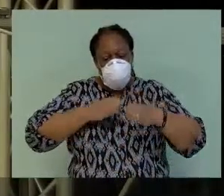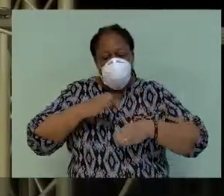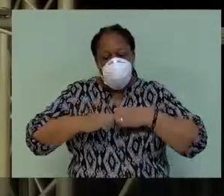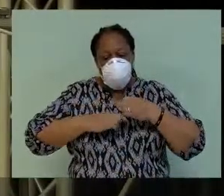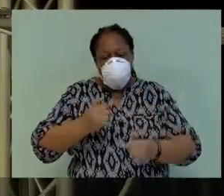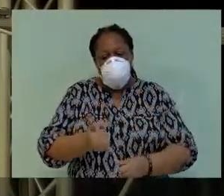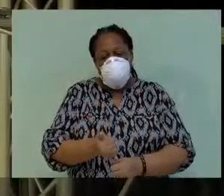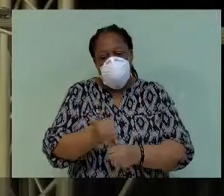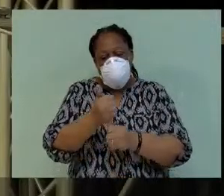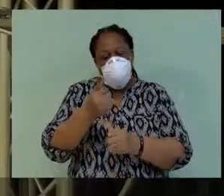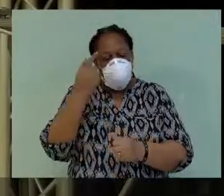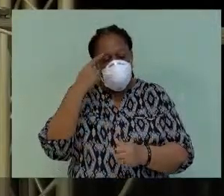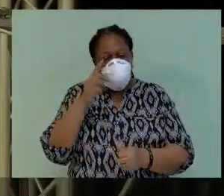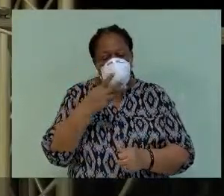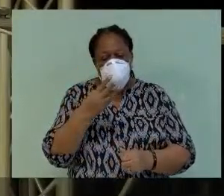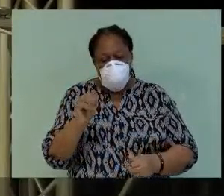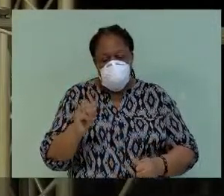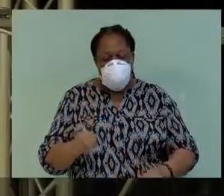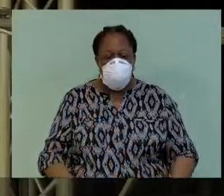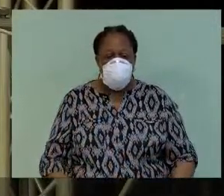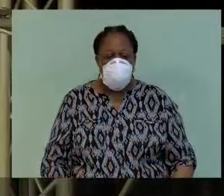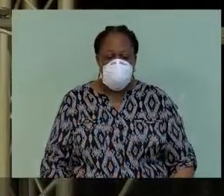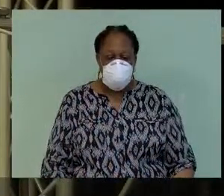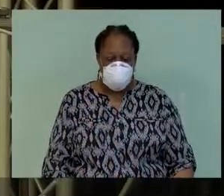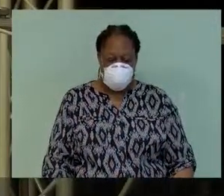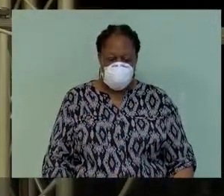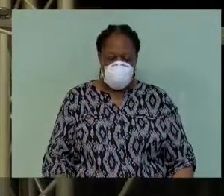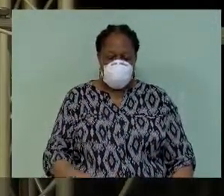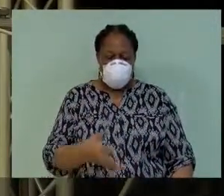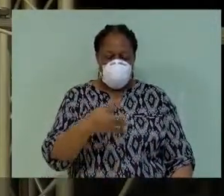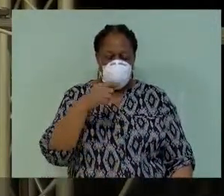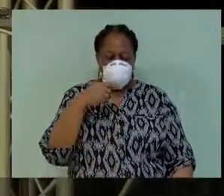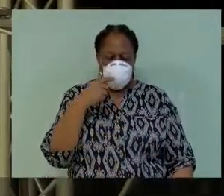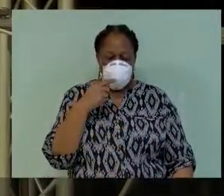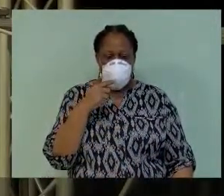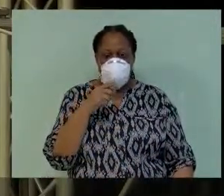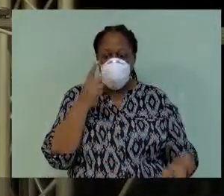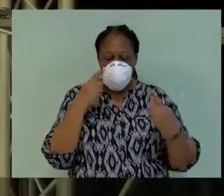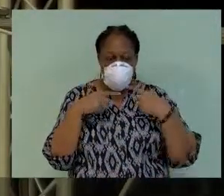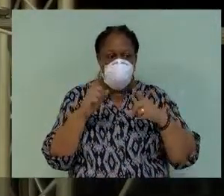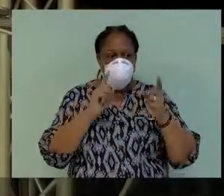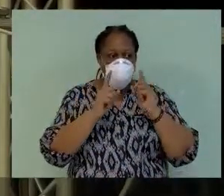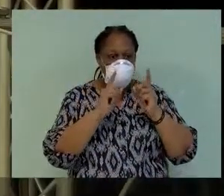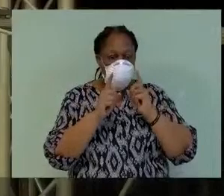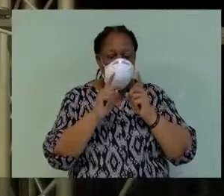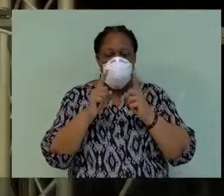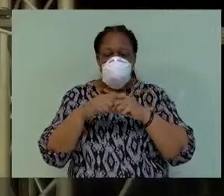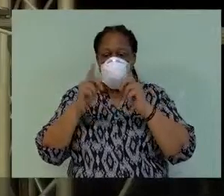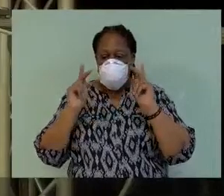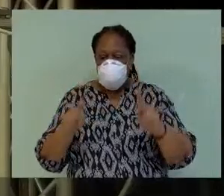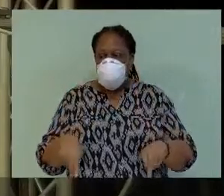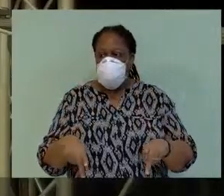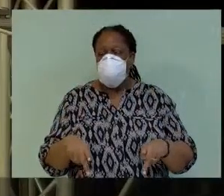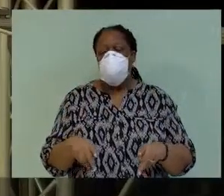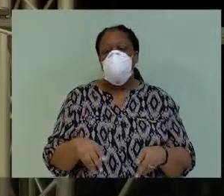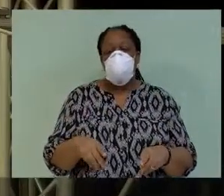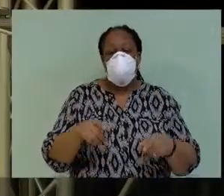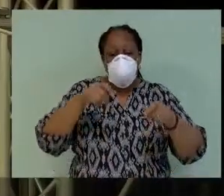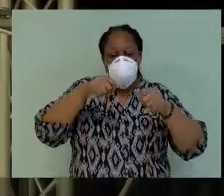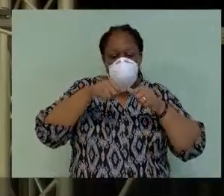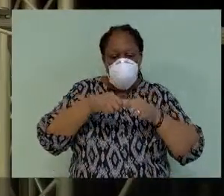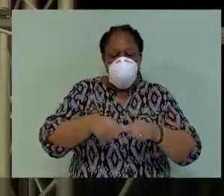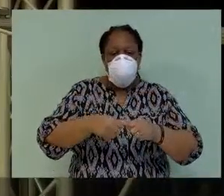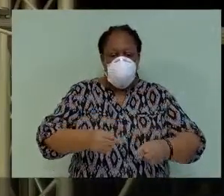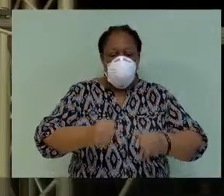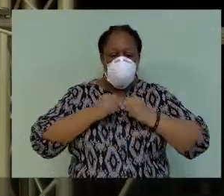Additionally, we had a campaign to encourage the general public to stay active during the lockdown